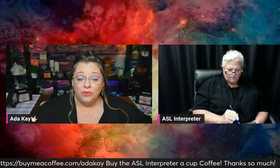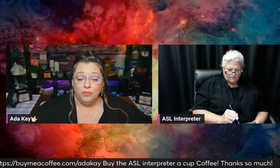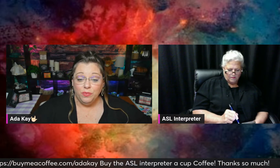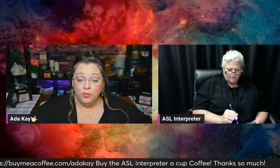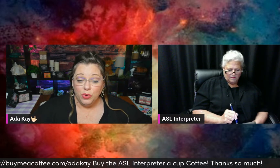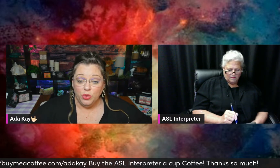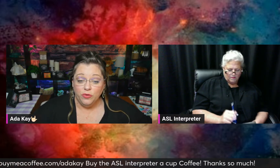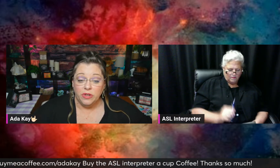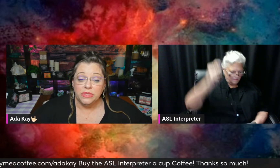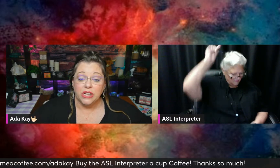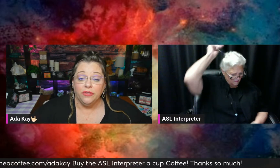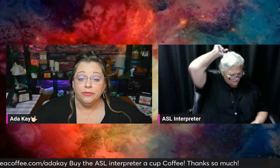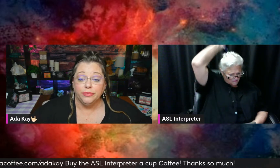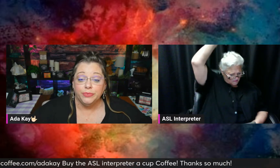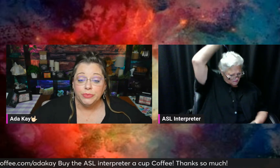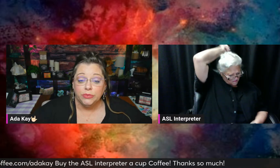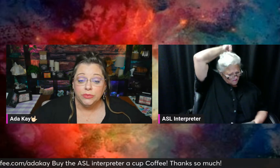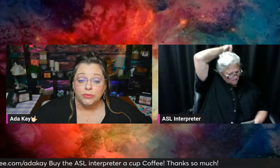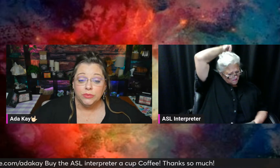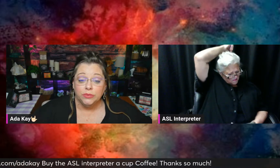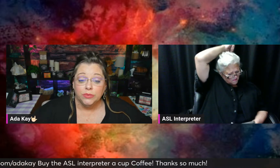already removed himself.